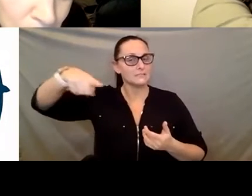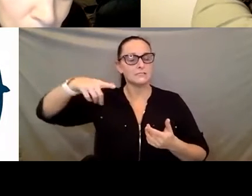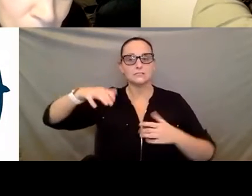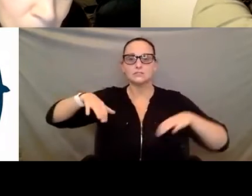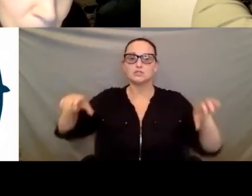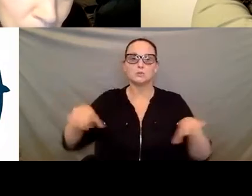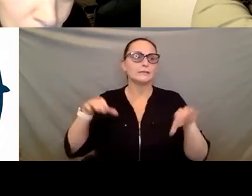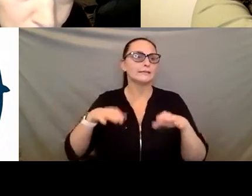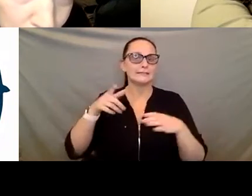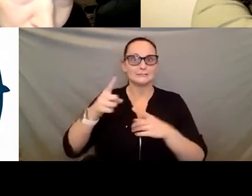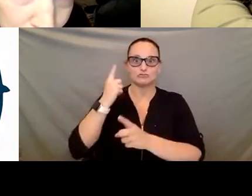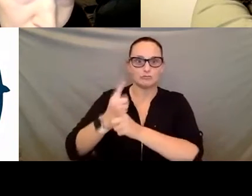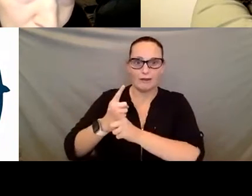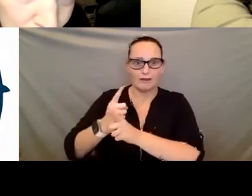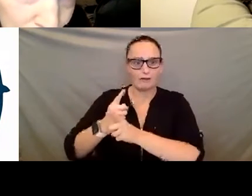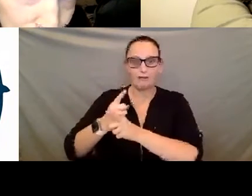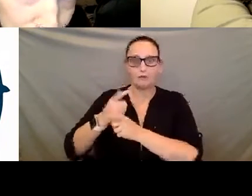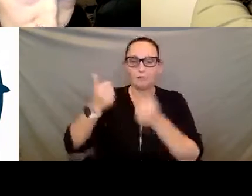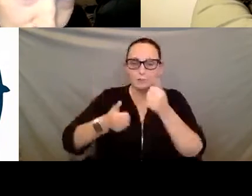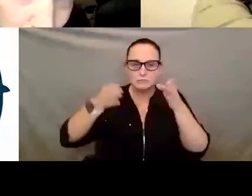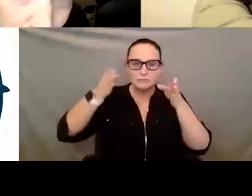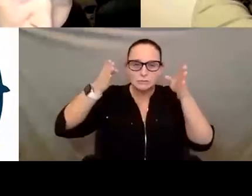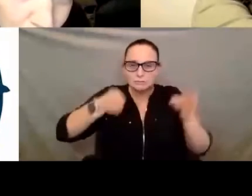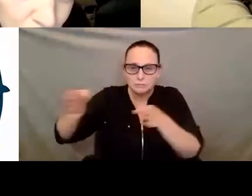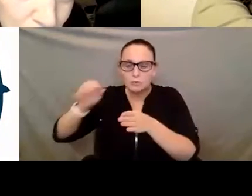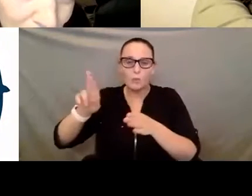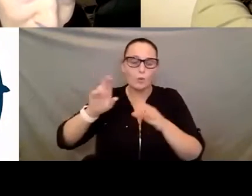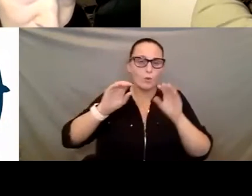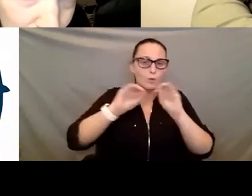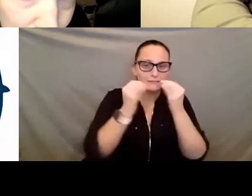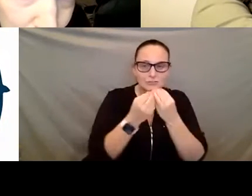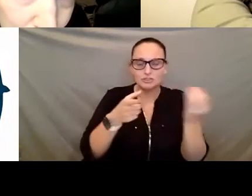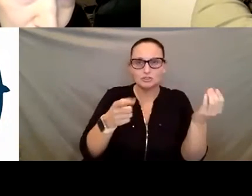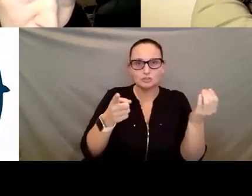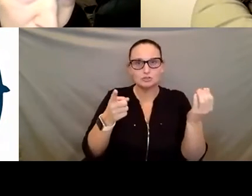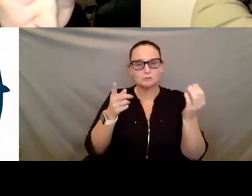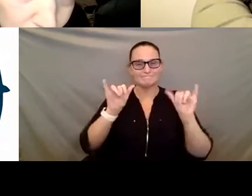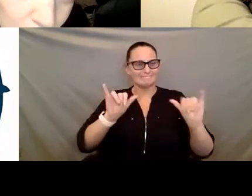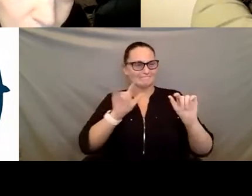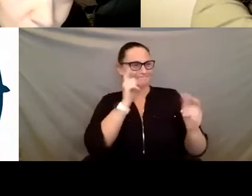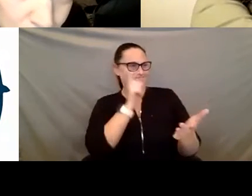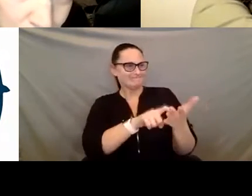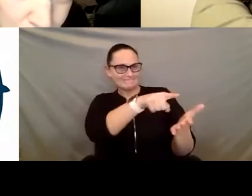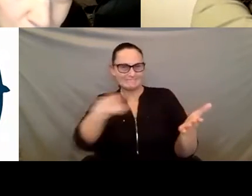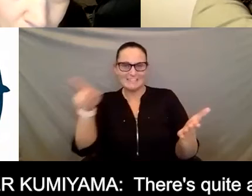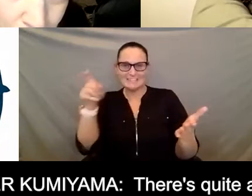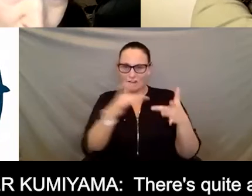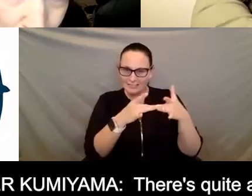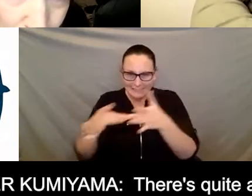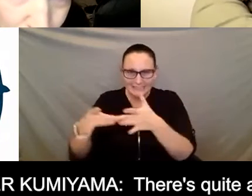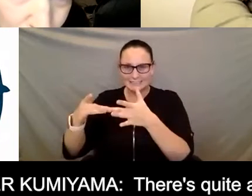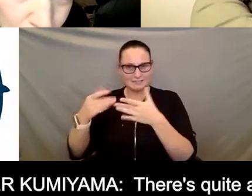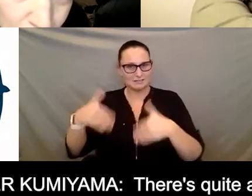this correctly? Which individuals or organizations do you see leading the way on disability